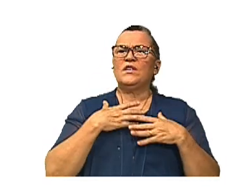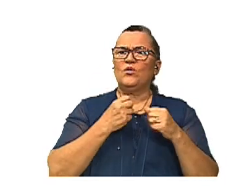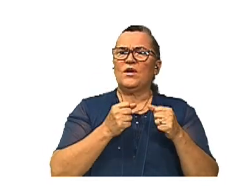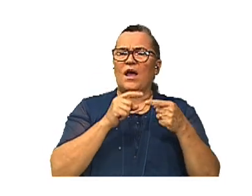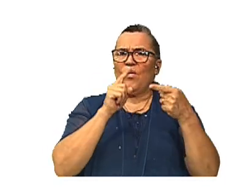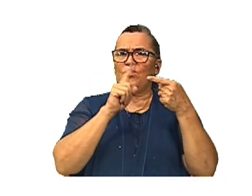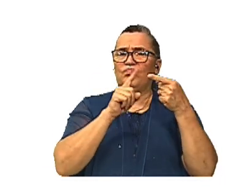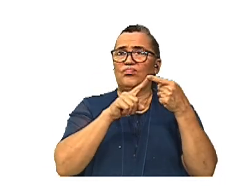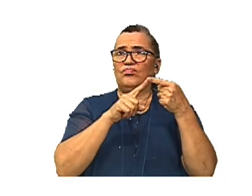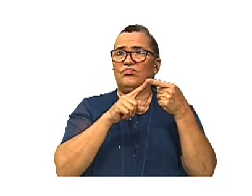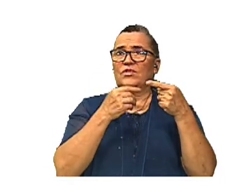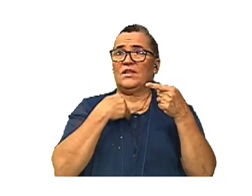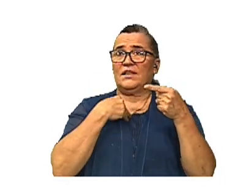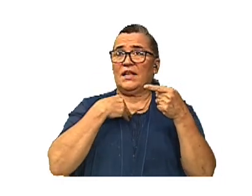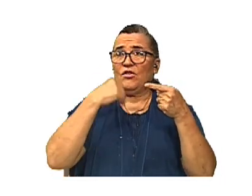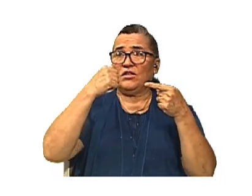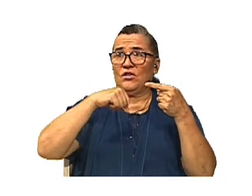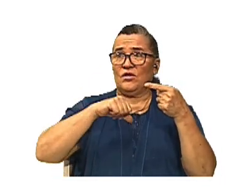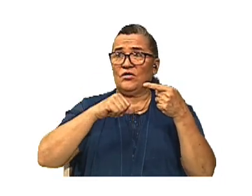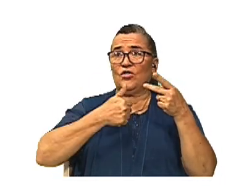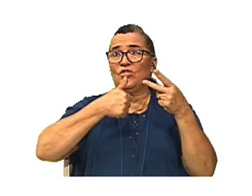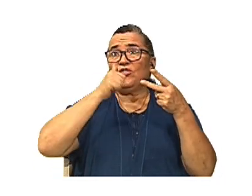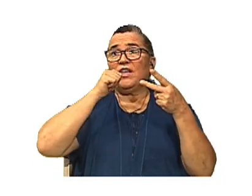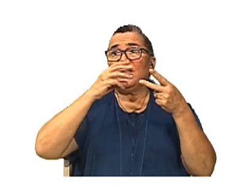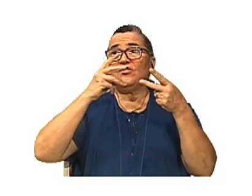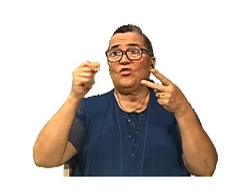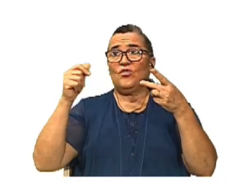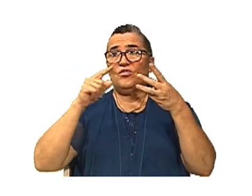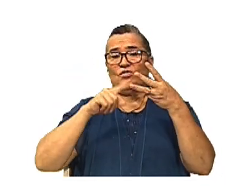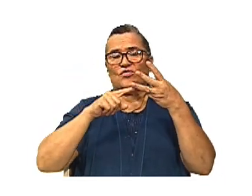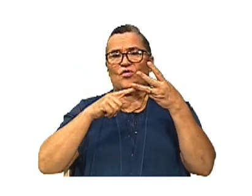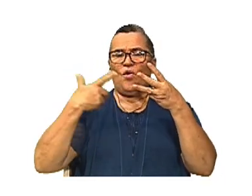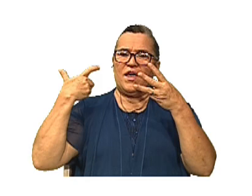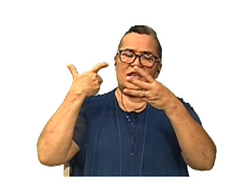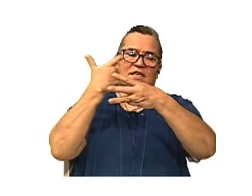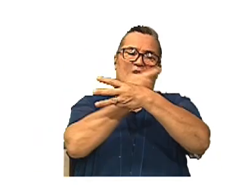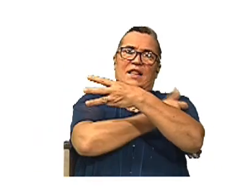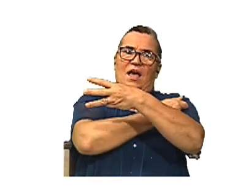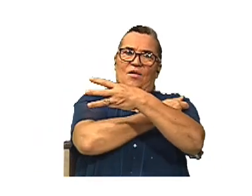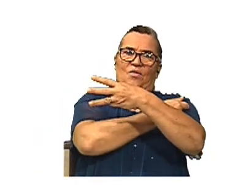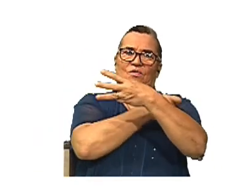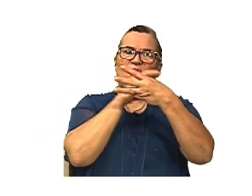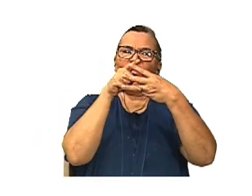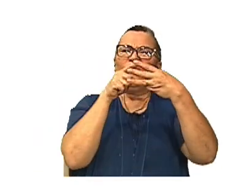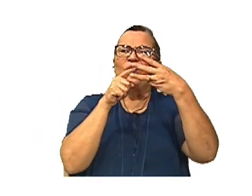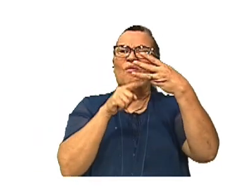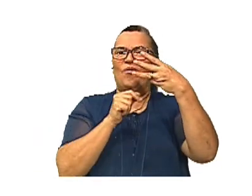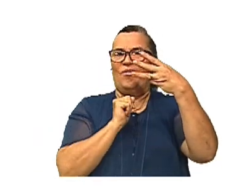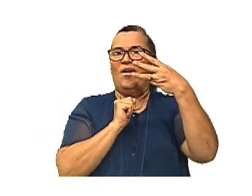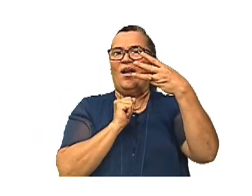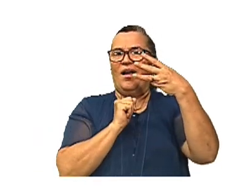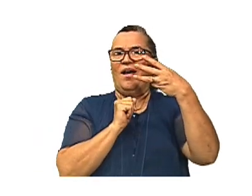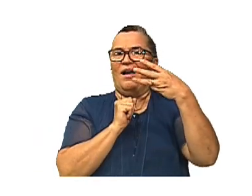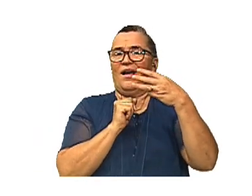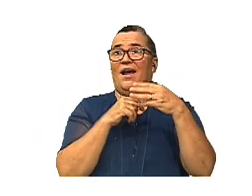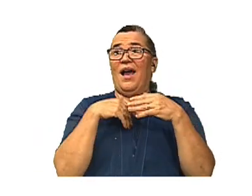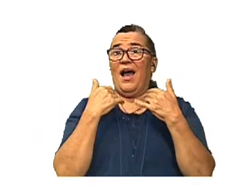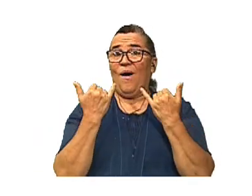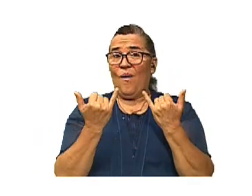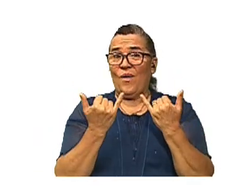By having surgeries, drinking solutions, and being injected. Okay, guys. Now that we did